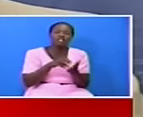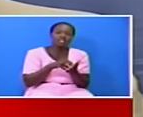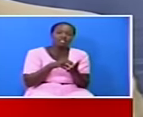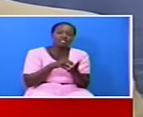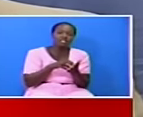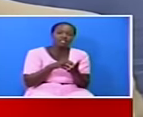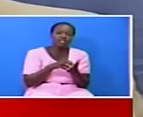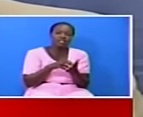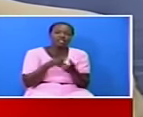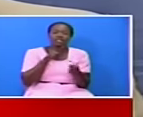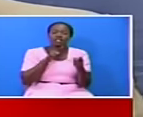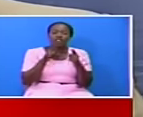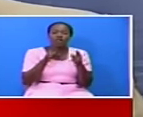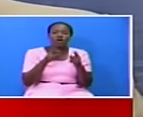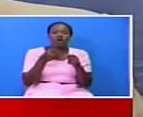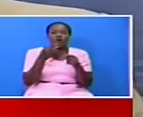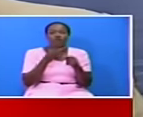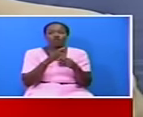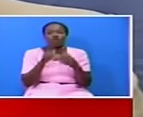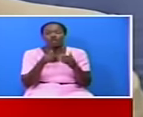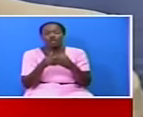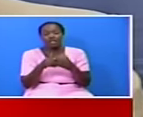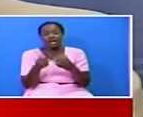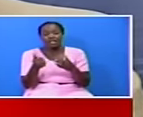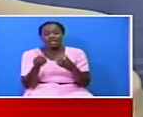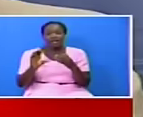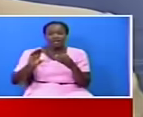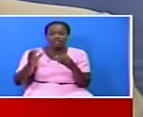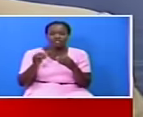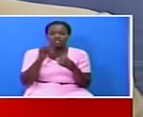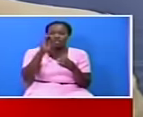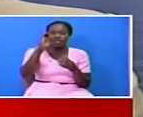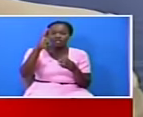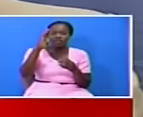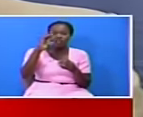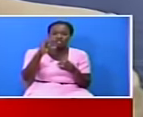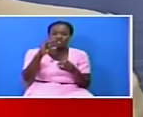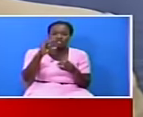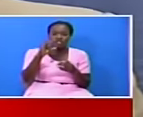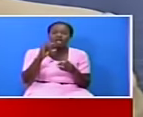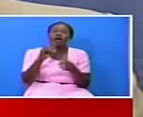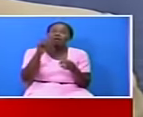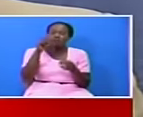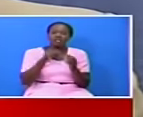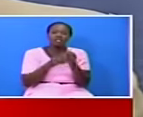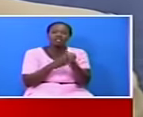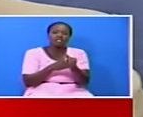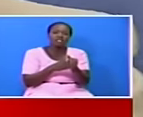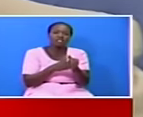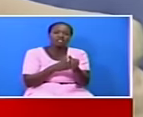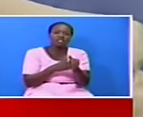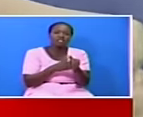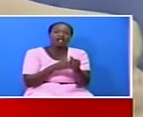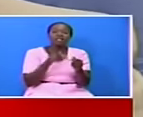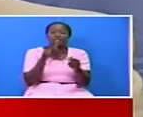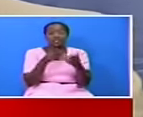during the third tour of Makueni, Taita Taveta and Kajiado counties, that IBC should lease, if not of essence, buy